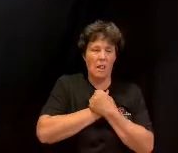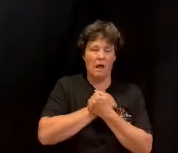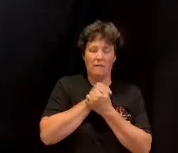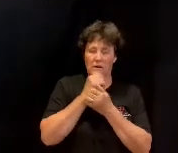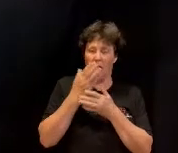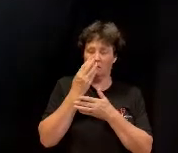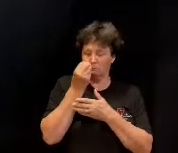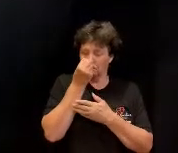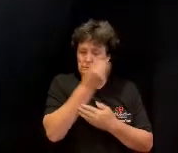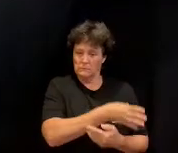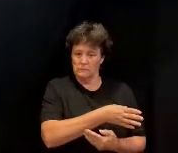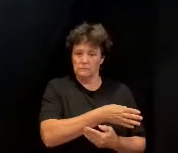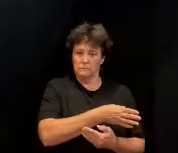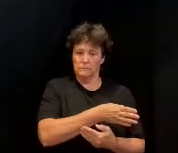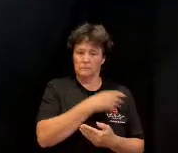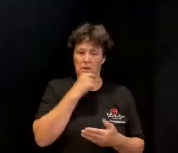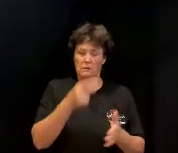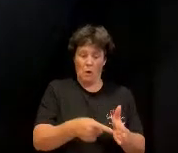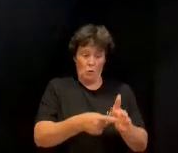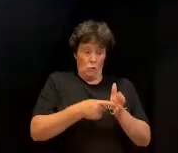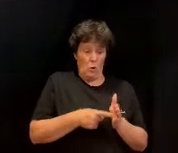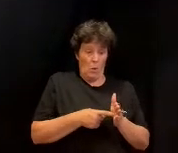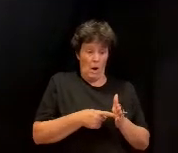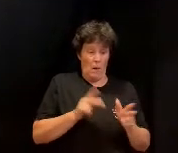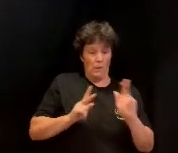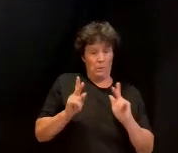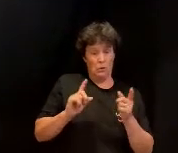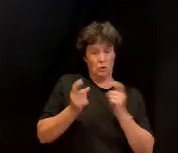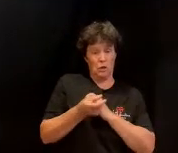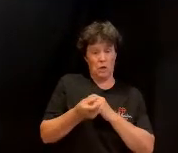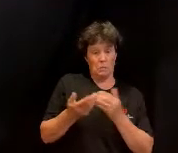Jesus didn't require people to change before they came to him.